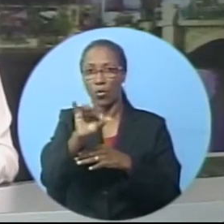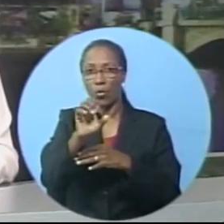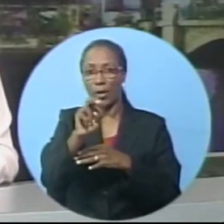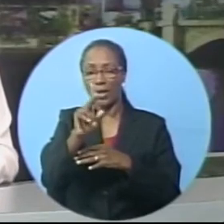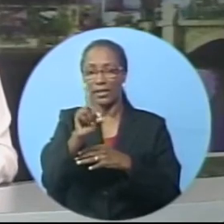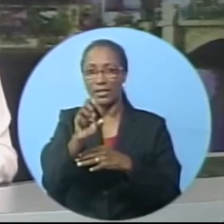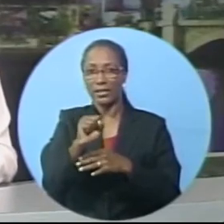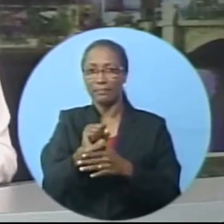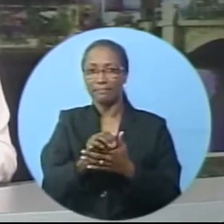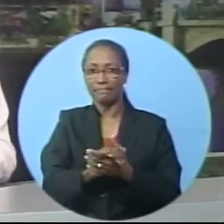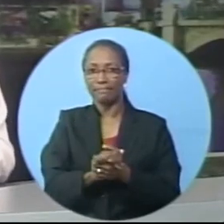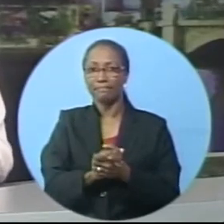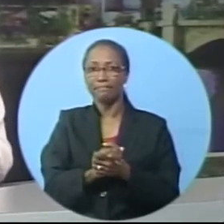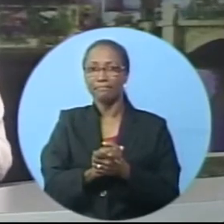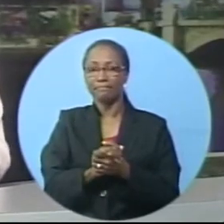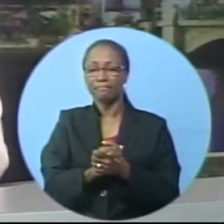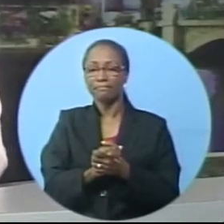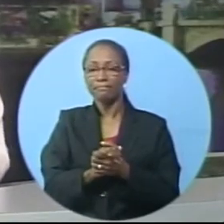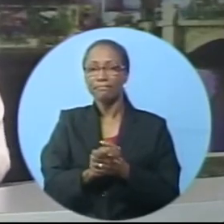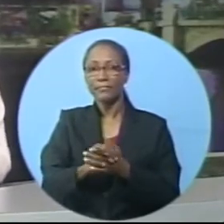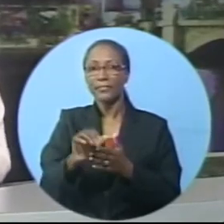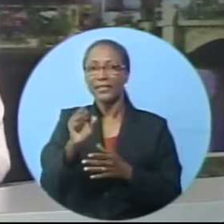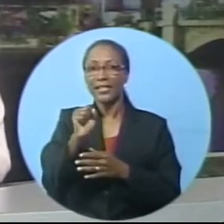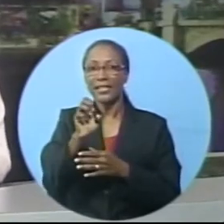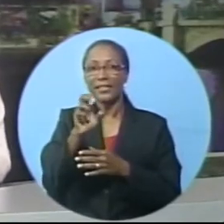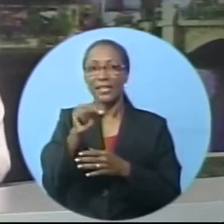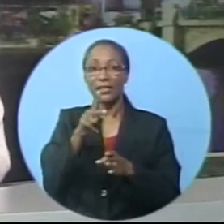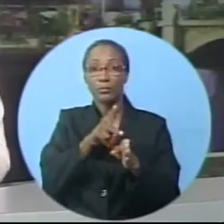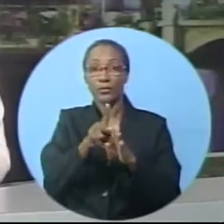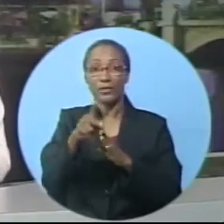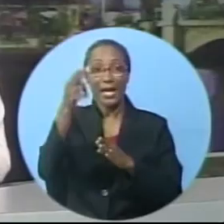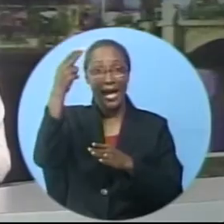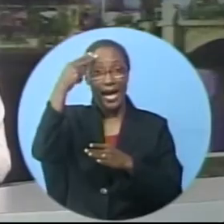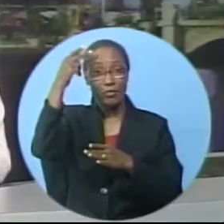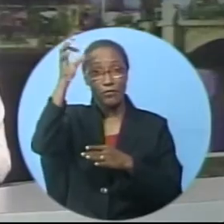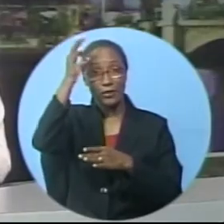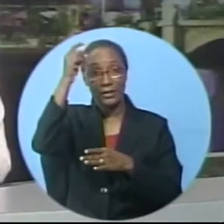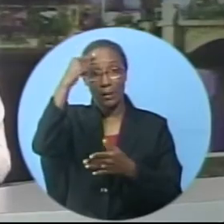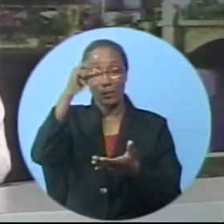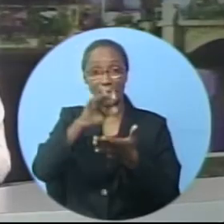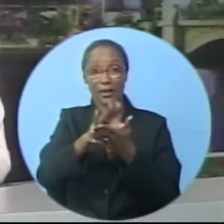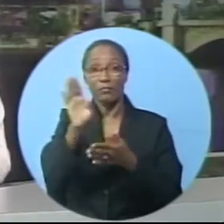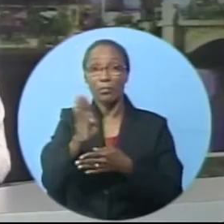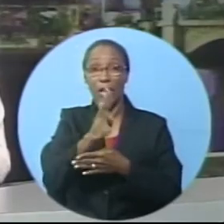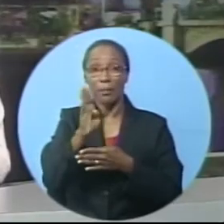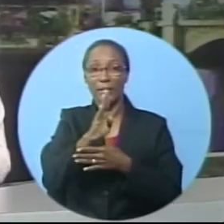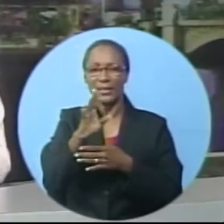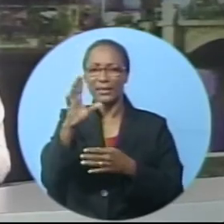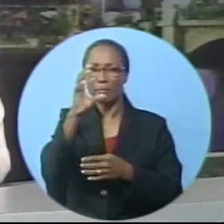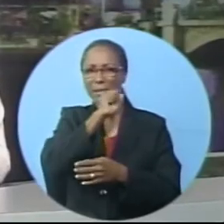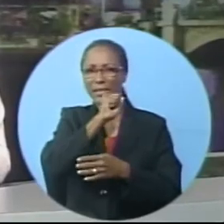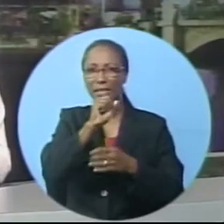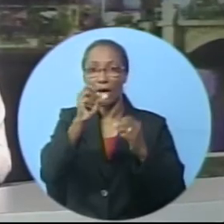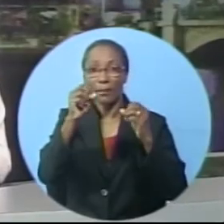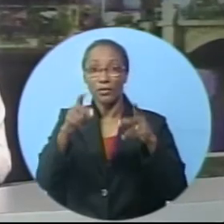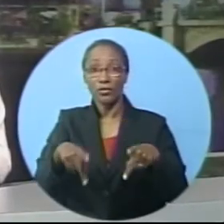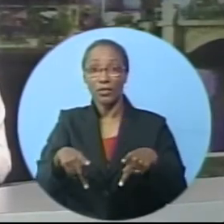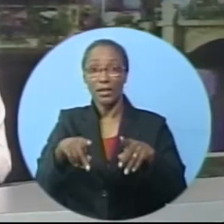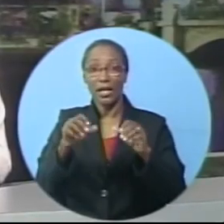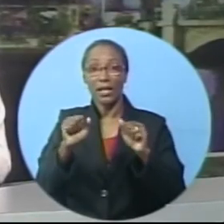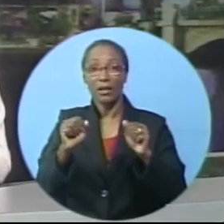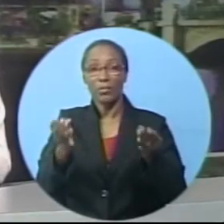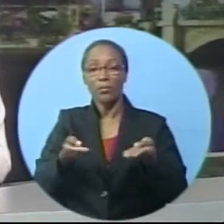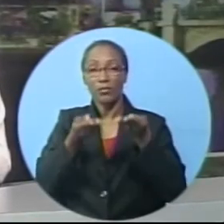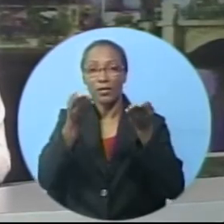13th. In other news now, Senator Professor Henry Fraser believes Barbados is missing out on opportunities that could